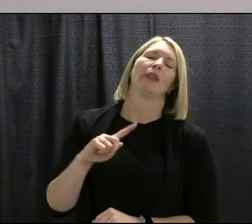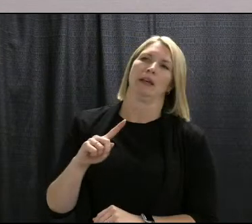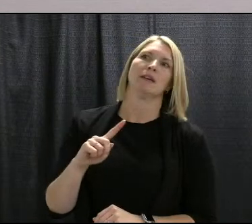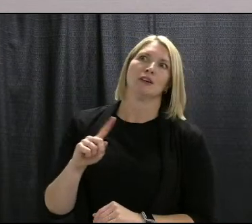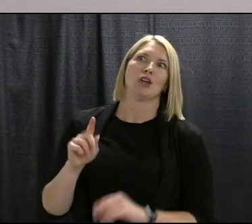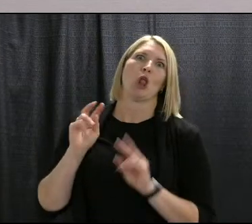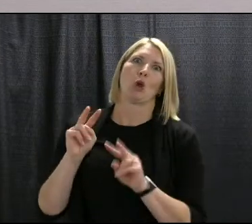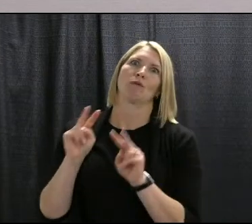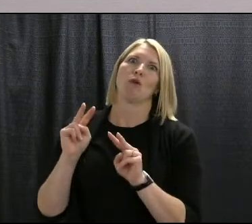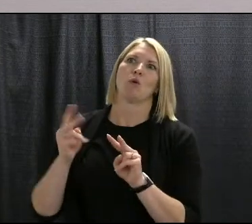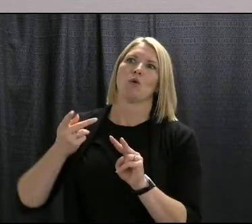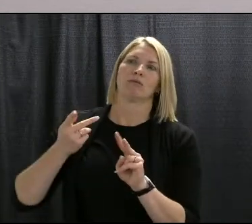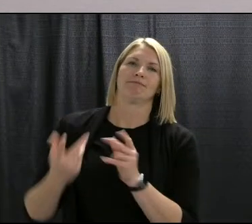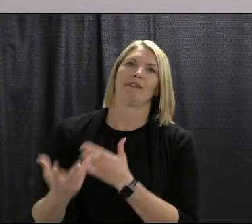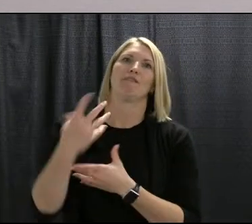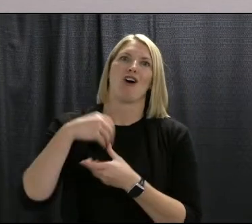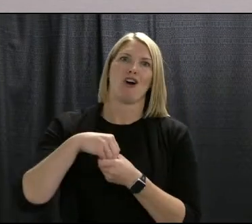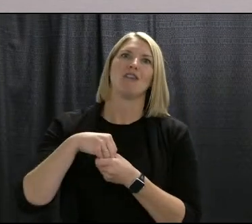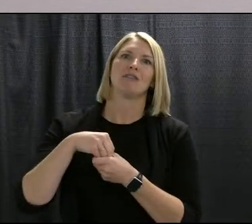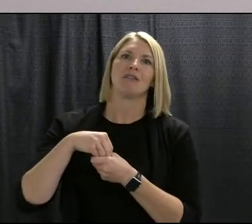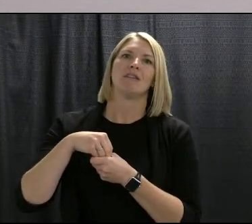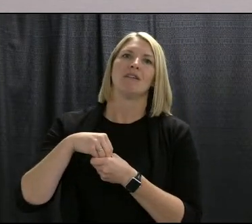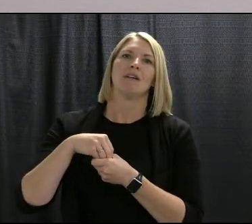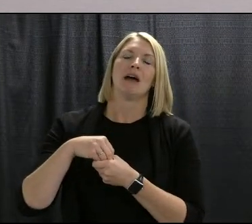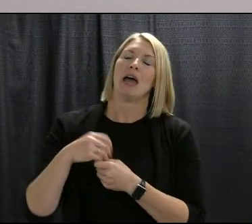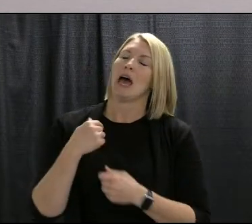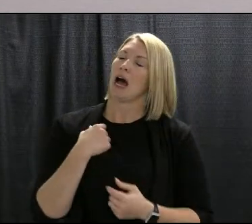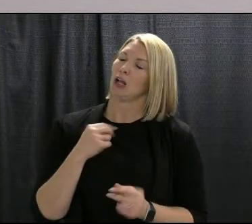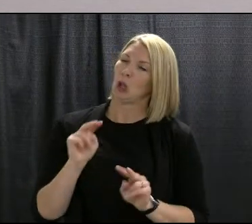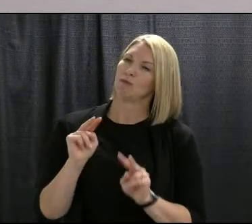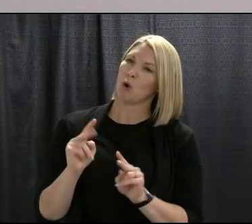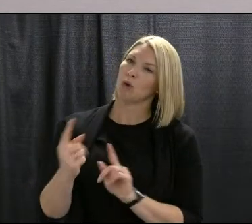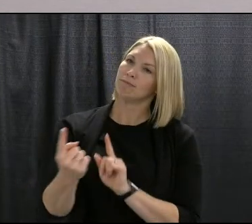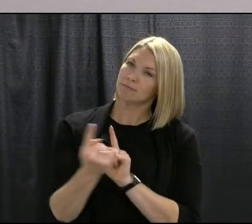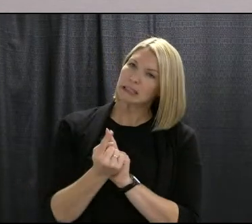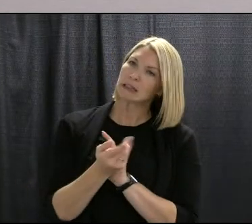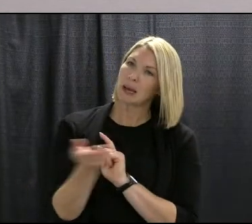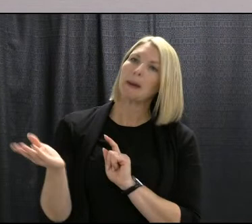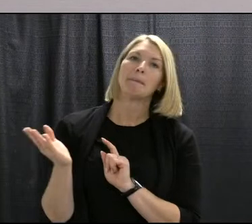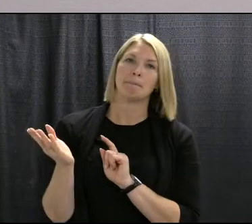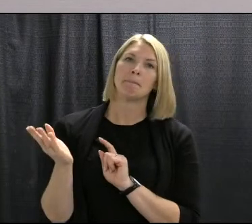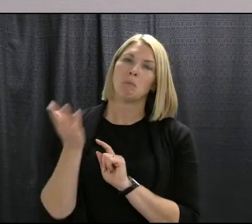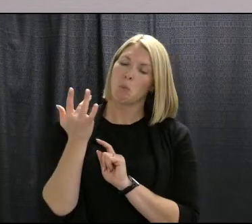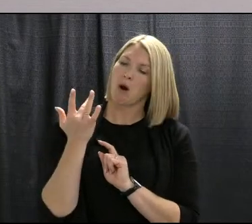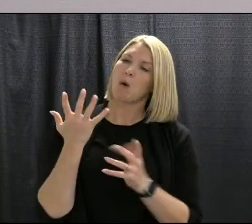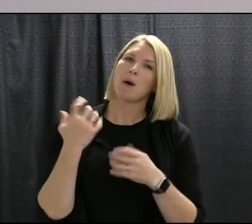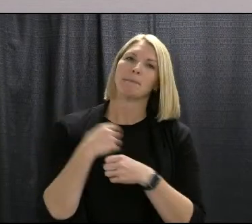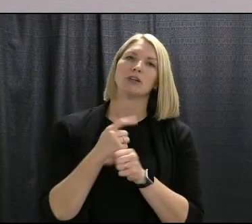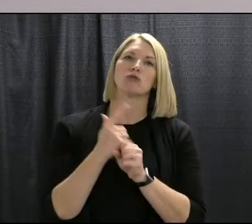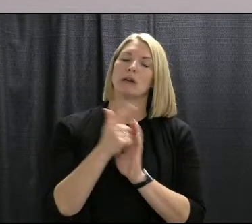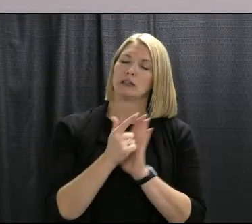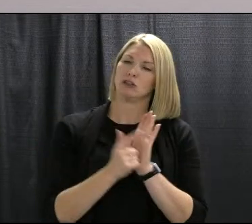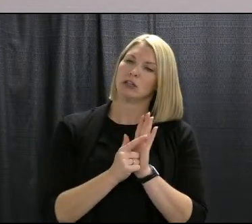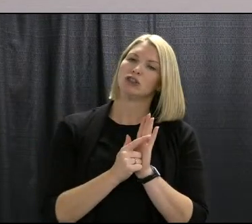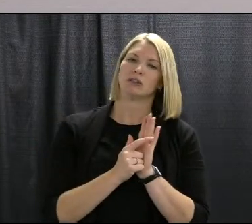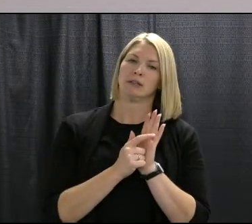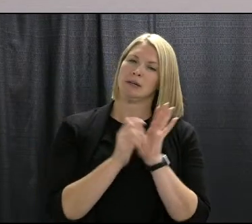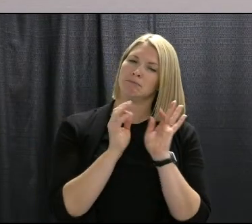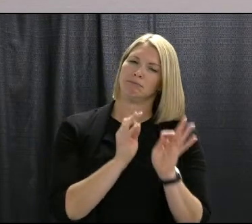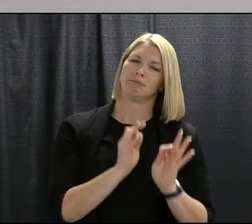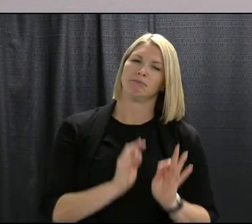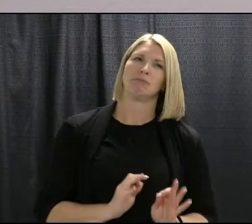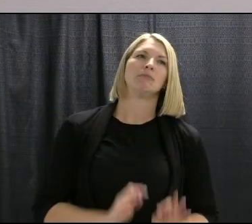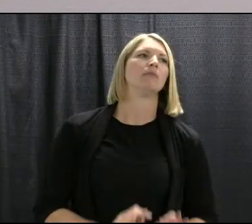looking forward to that role, and I'm looking forward to having them at the table to help shape this legislation and the regulations that come with it.